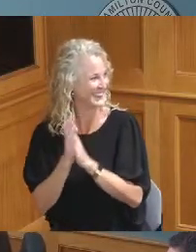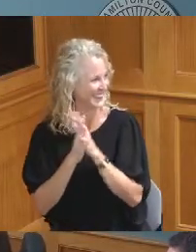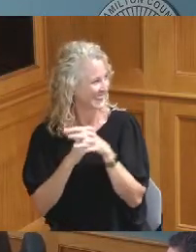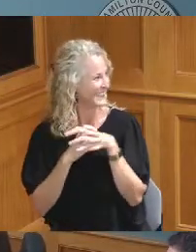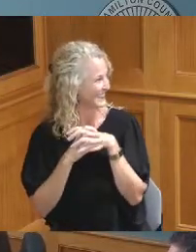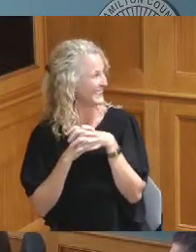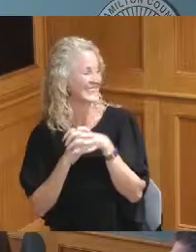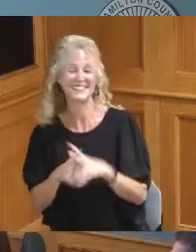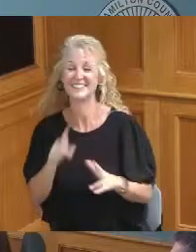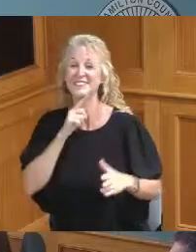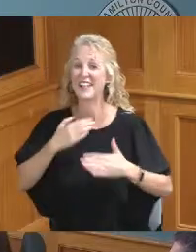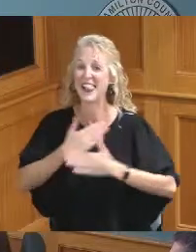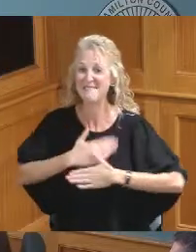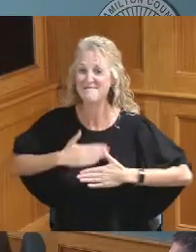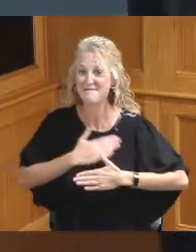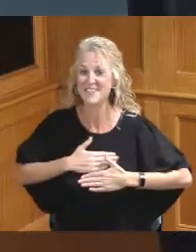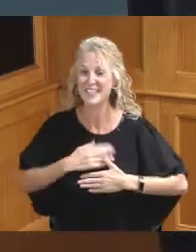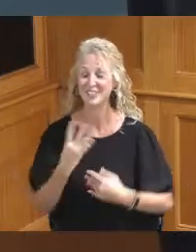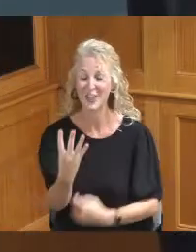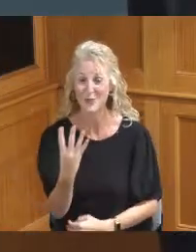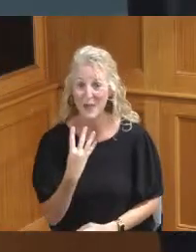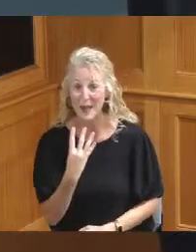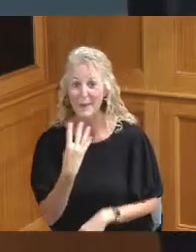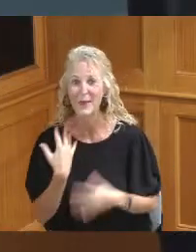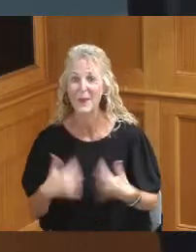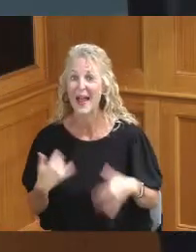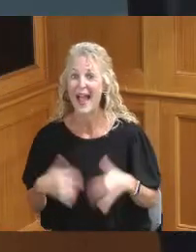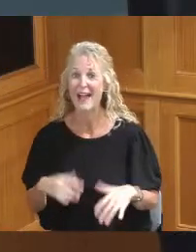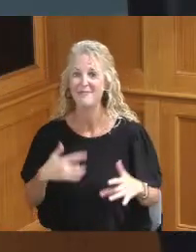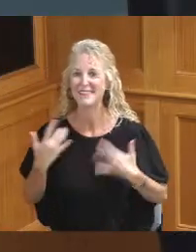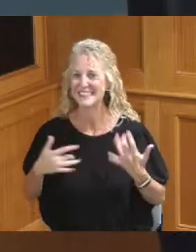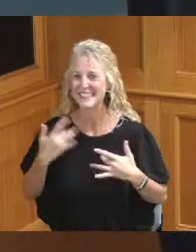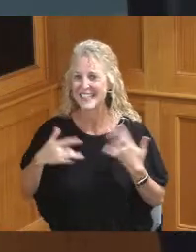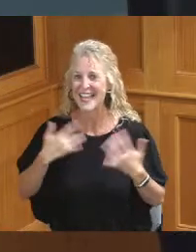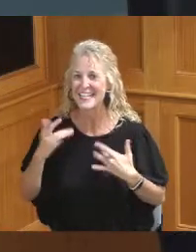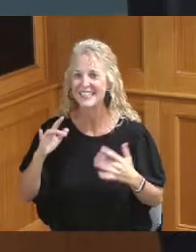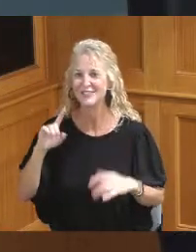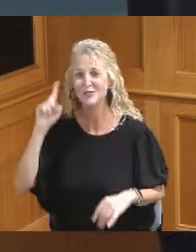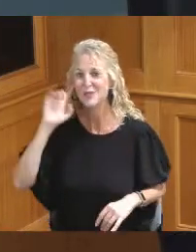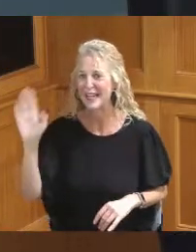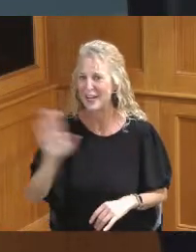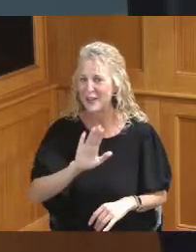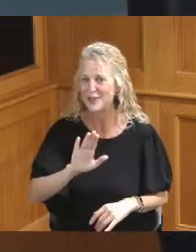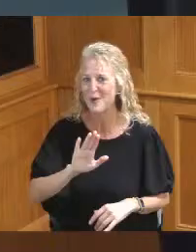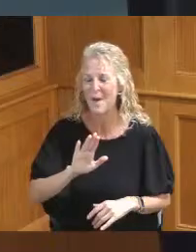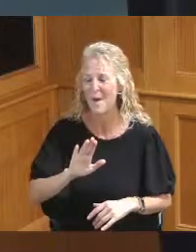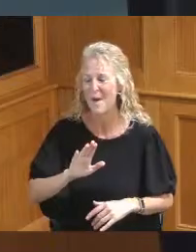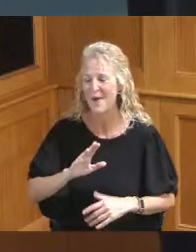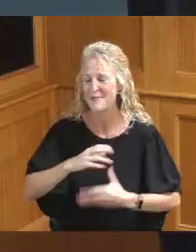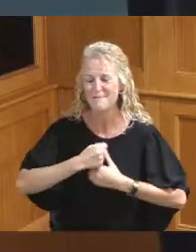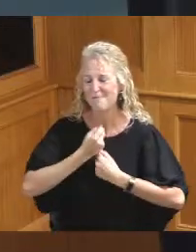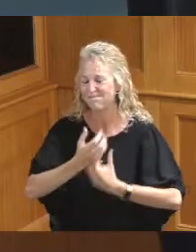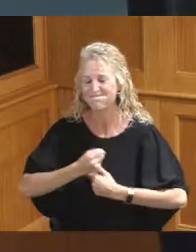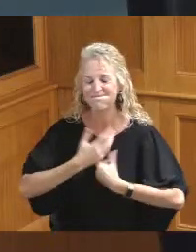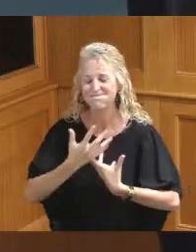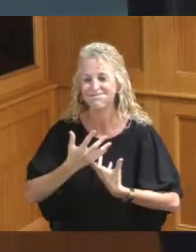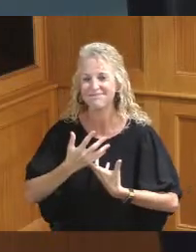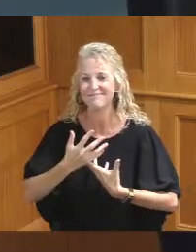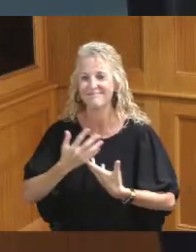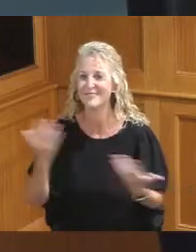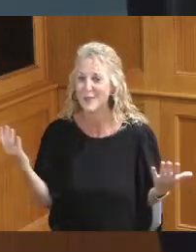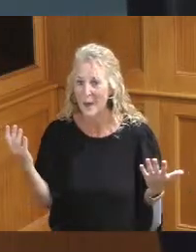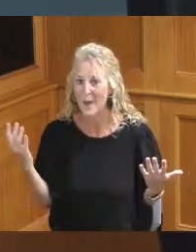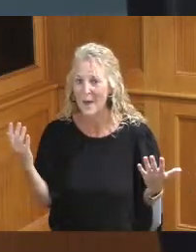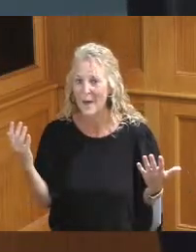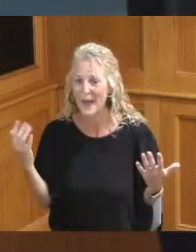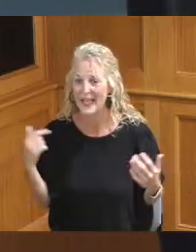Yeah, I really appreciate you being here. I mean, it's exciting to hear from you. It's inspiring to hear from you, really. And so I